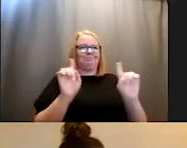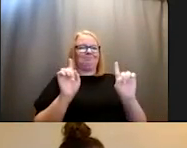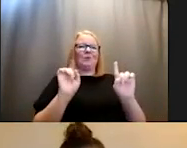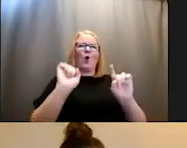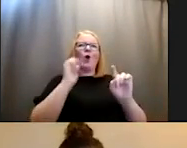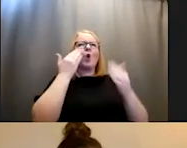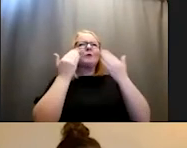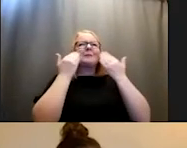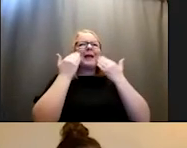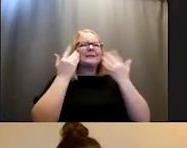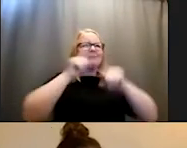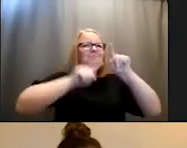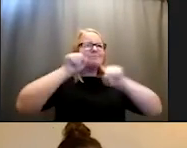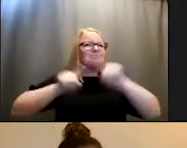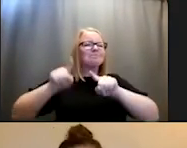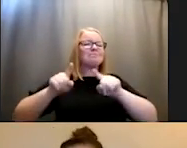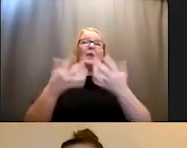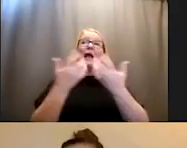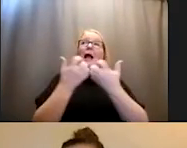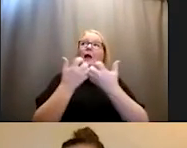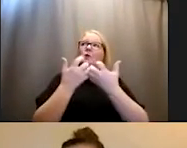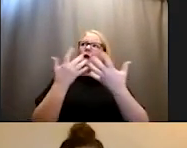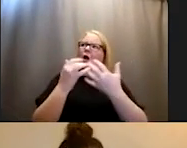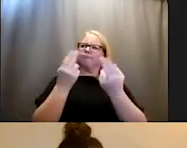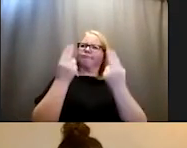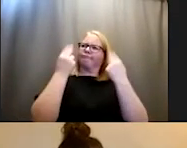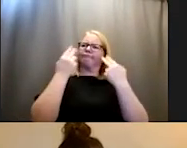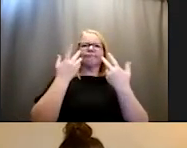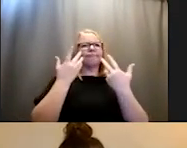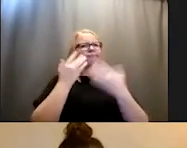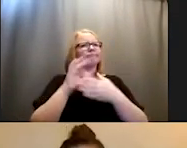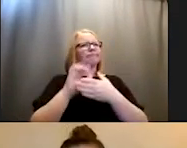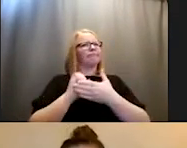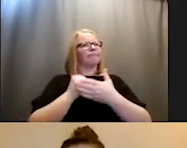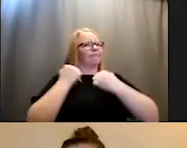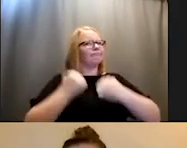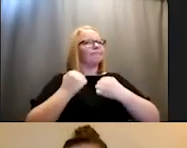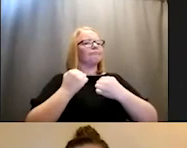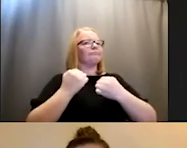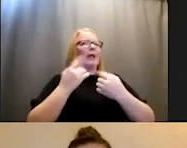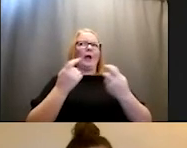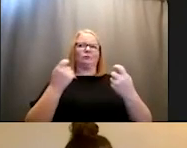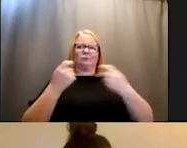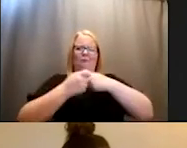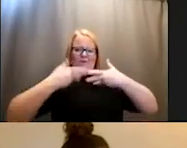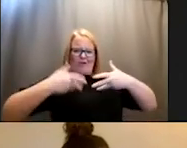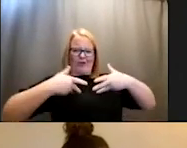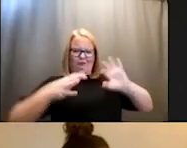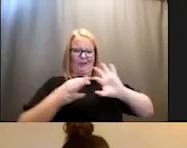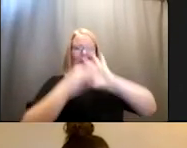and how she applied her very irreverent, subversive approach to fashion into cosmetics.